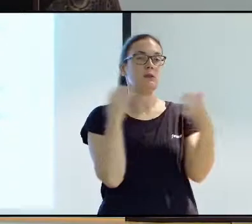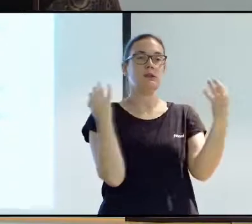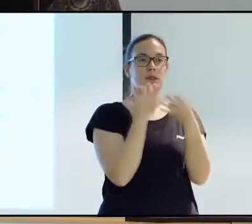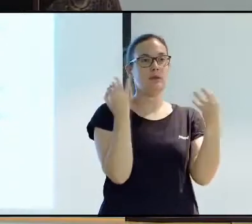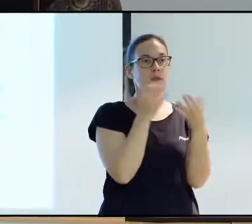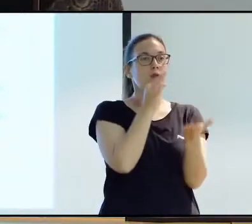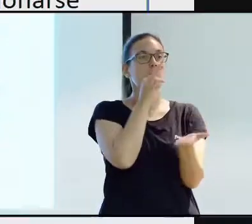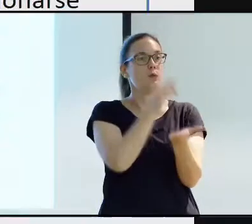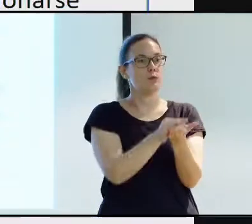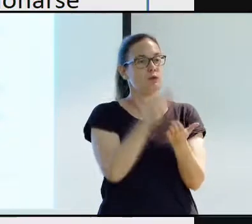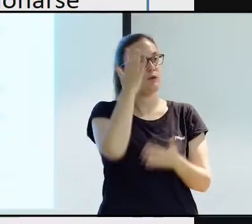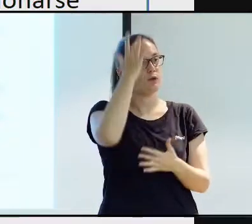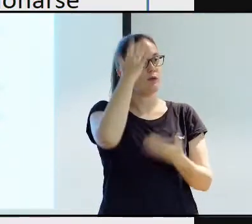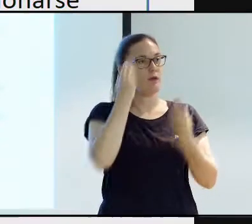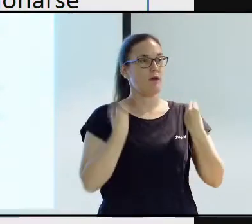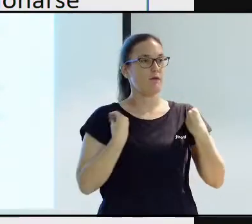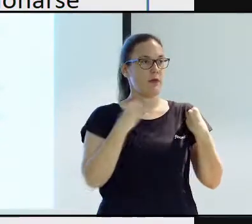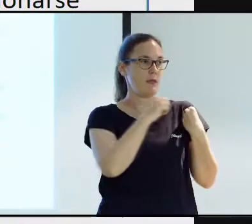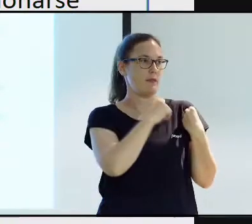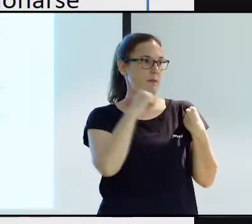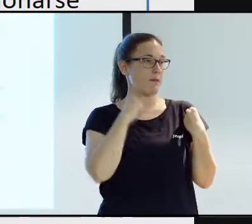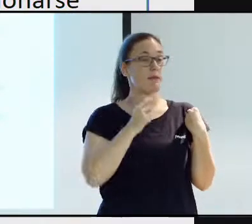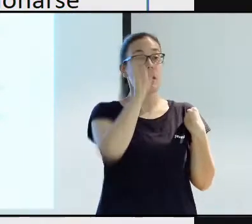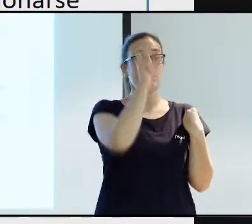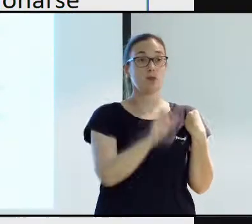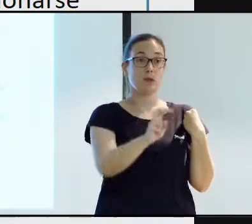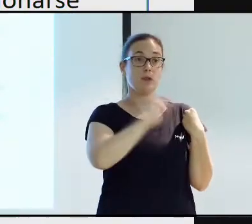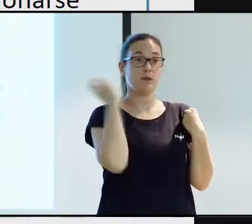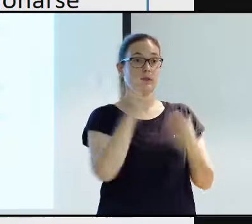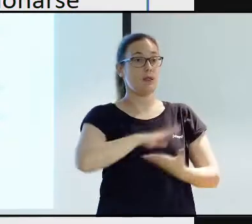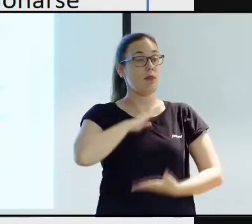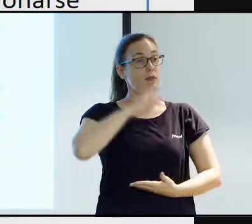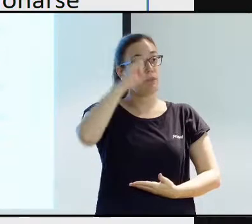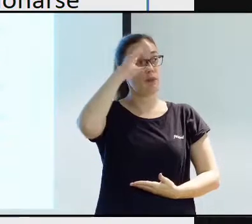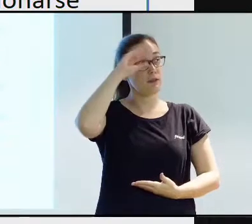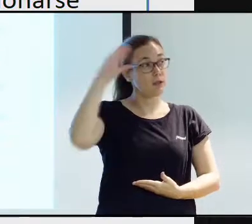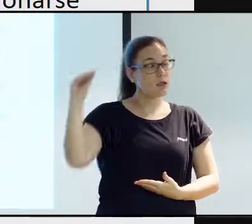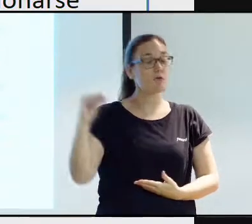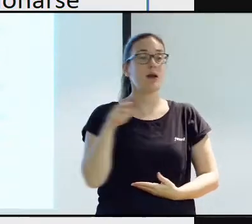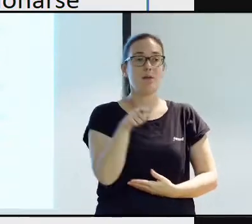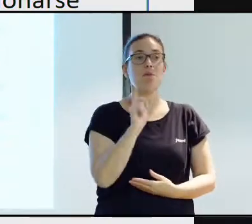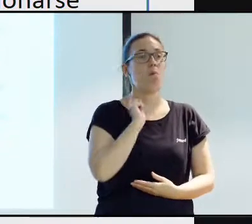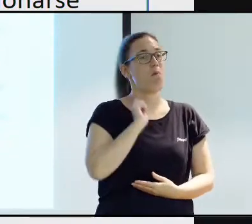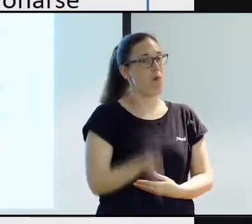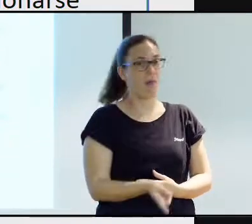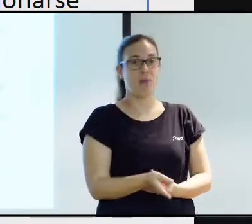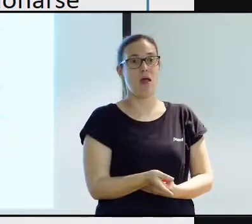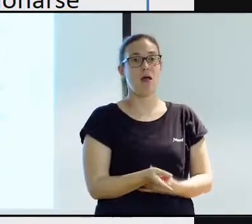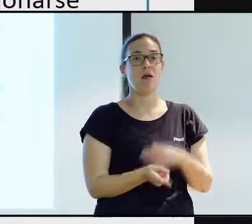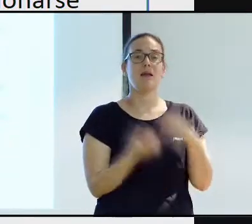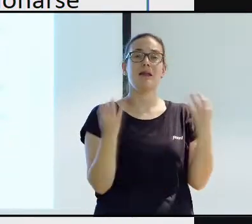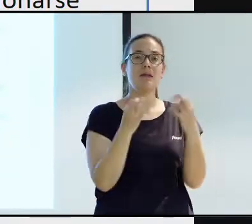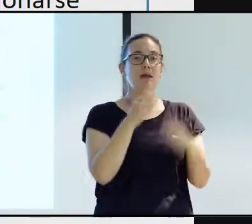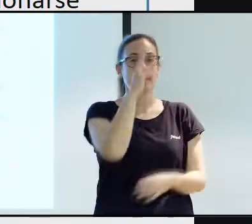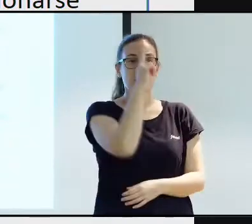us. Of course, this figure needs to be committed to the principles behind independent living, and something